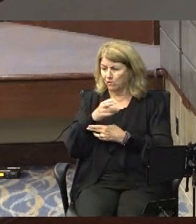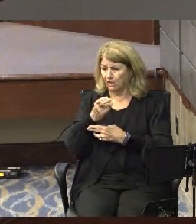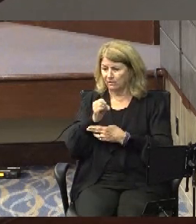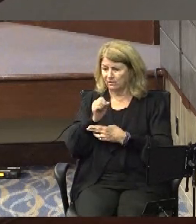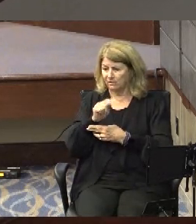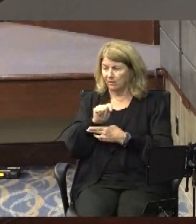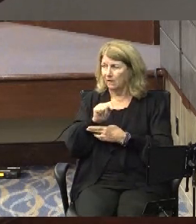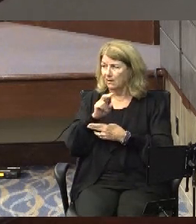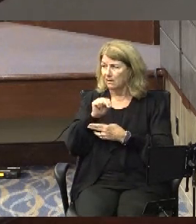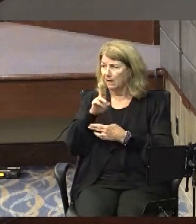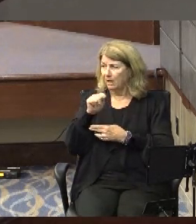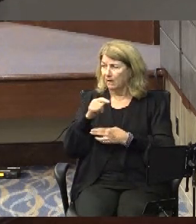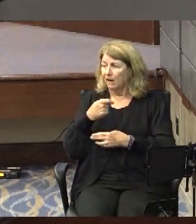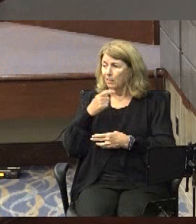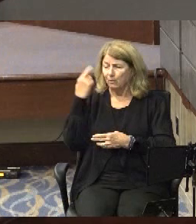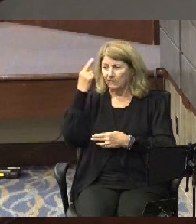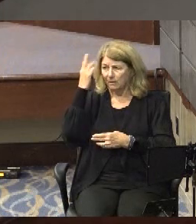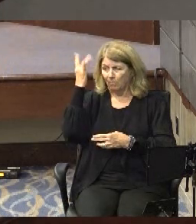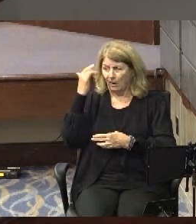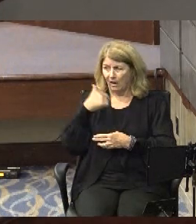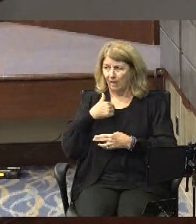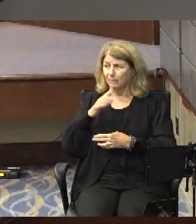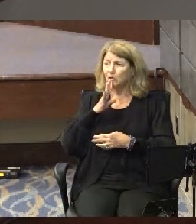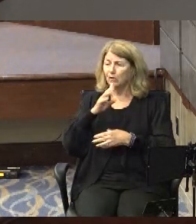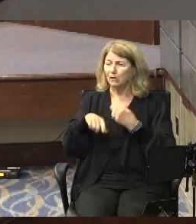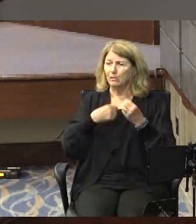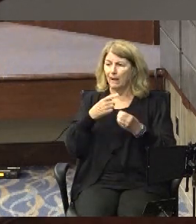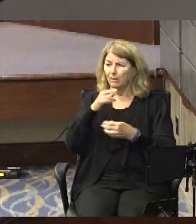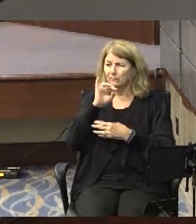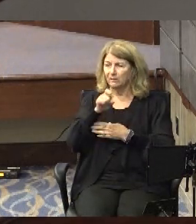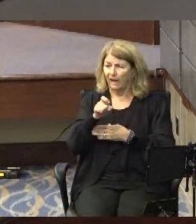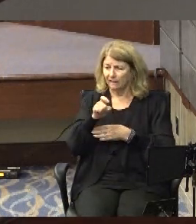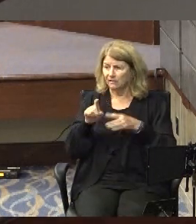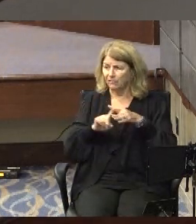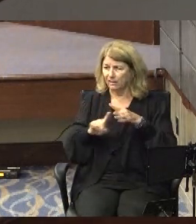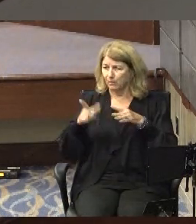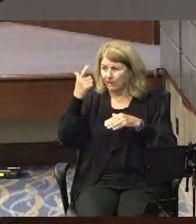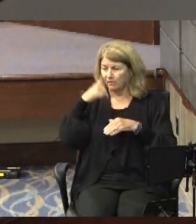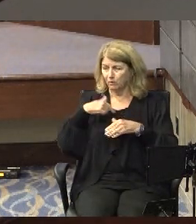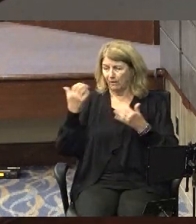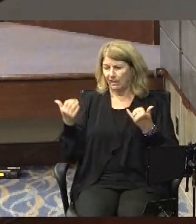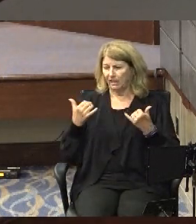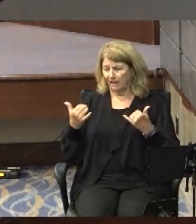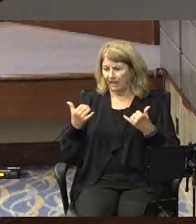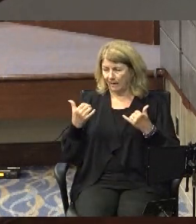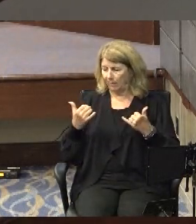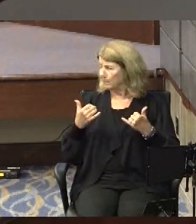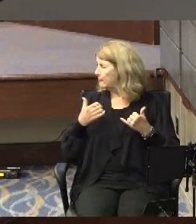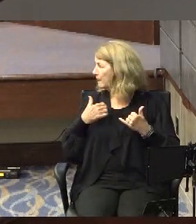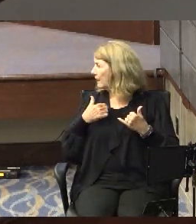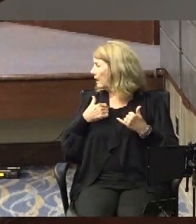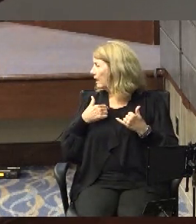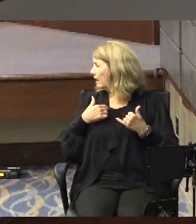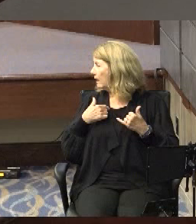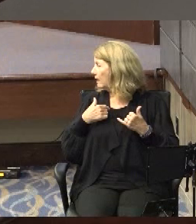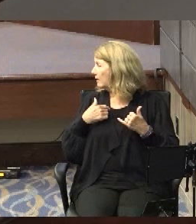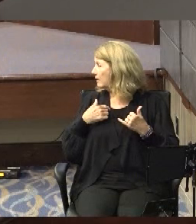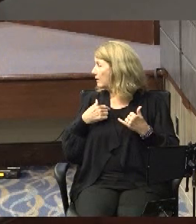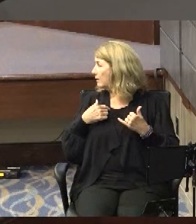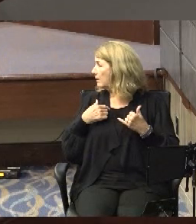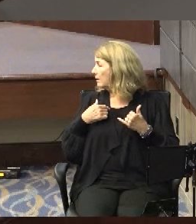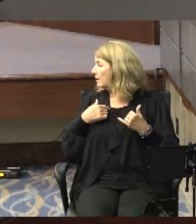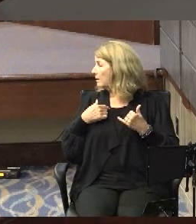this tax abatement is because right now I applied for the same thing, but actually the contractor